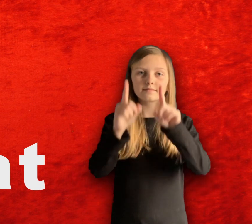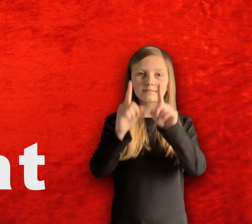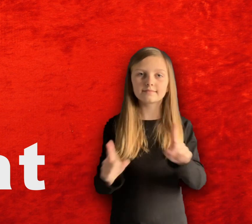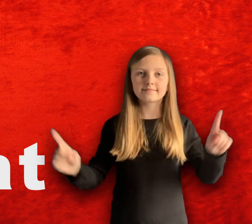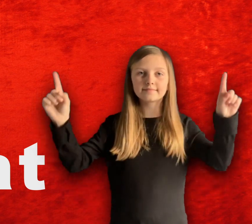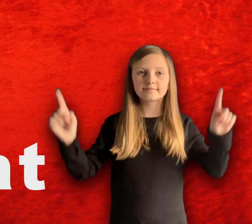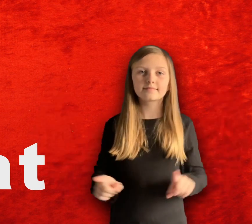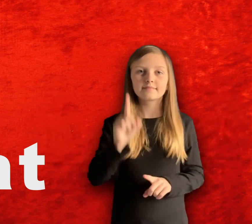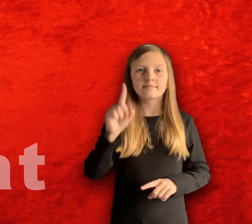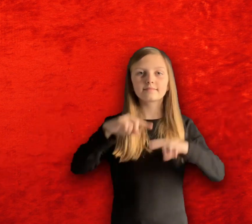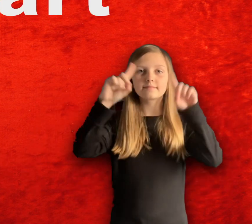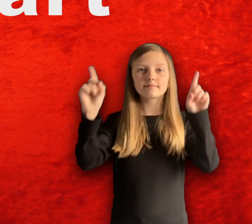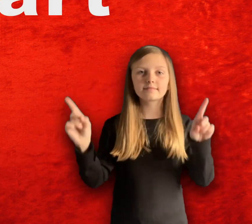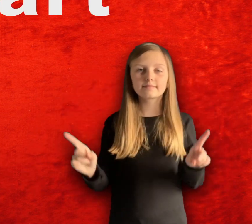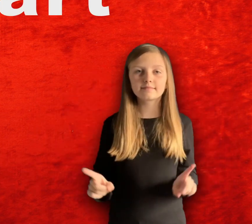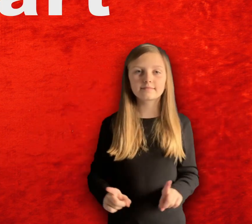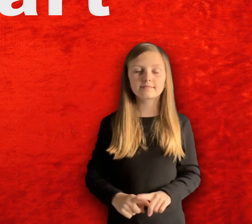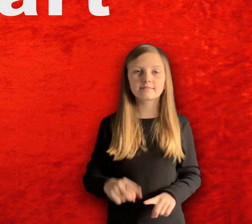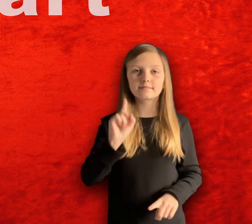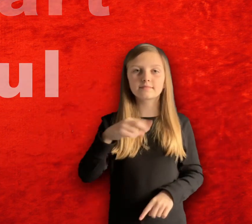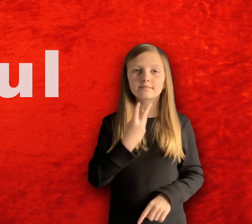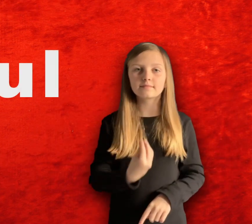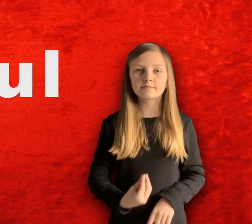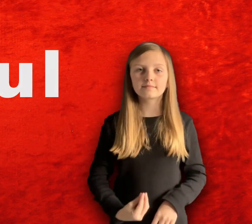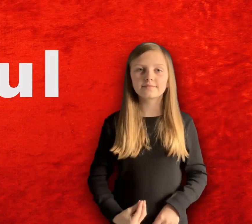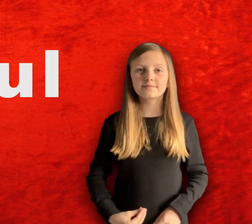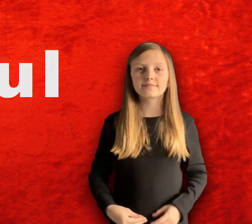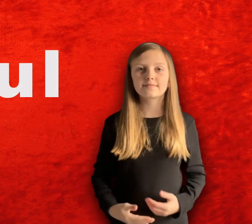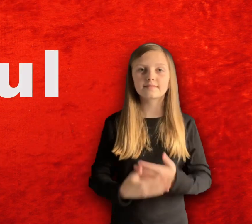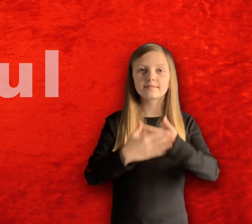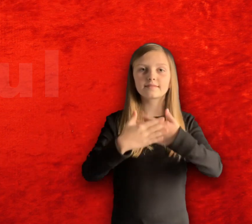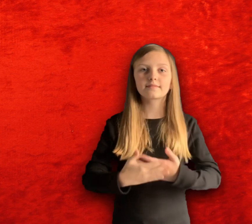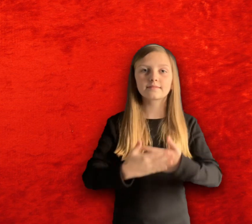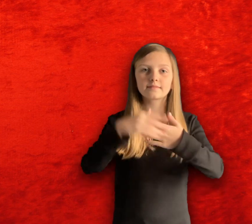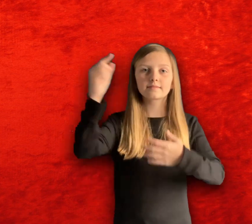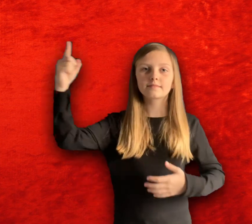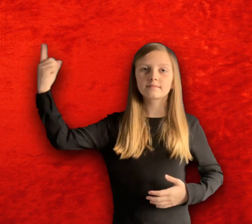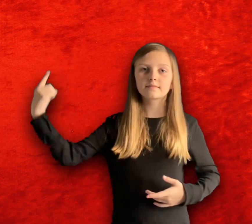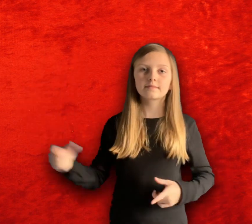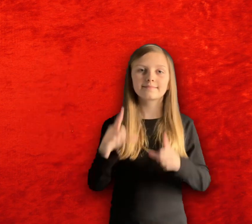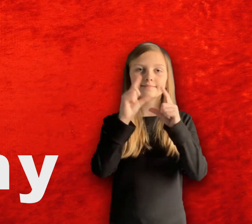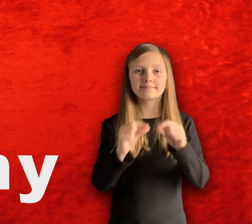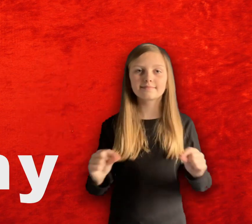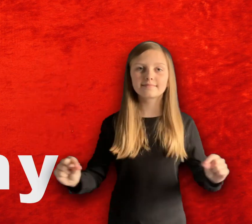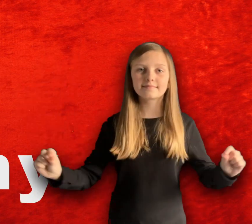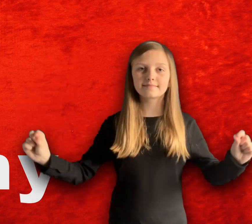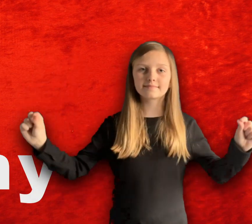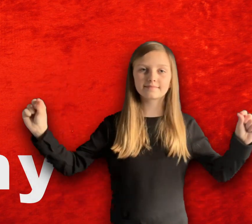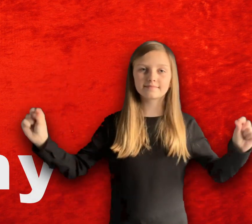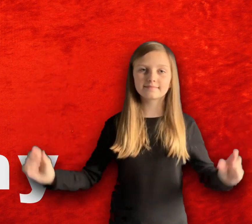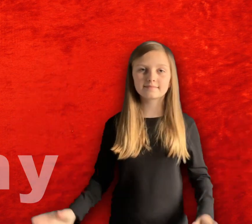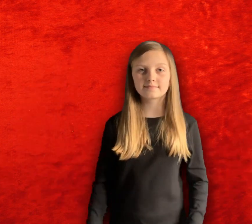the beat One heart, one song, together sing in harmony